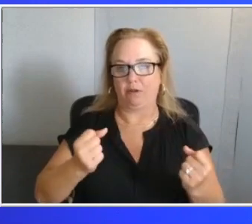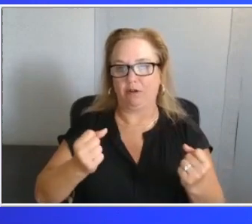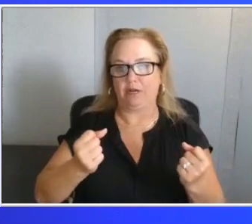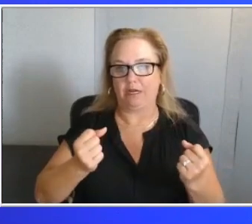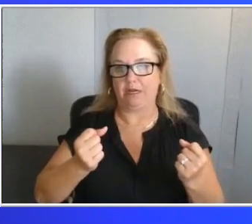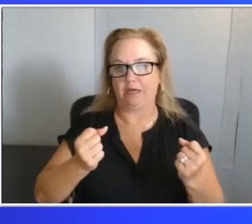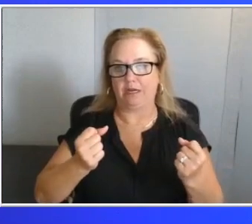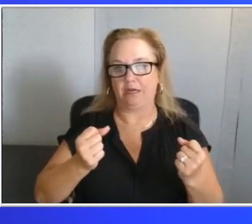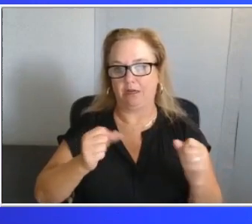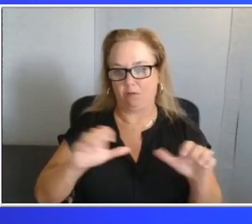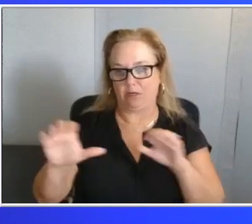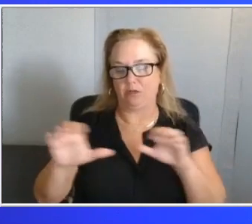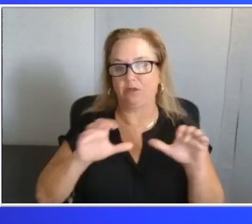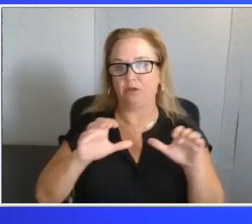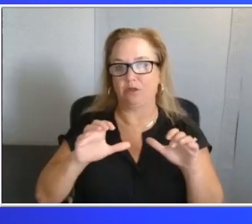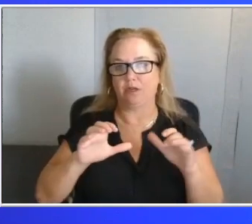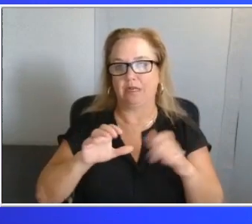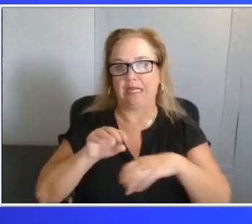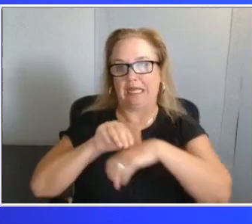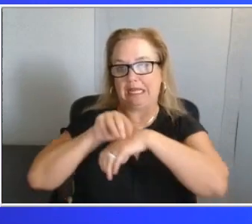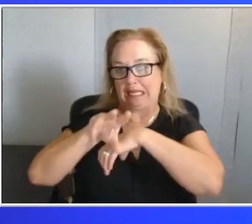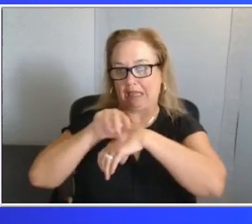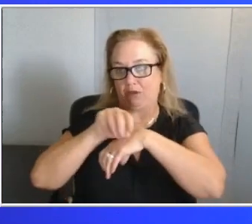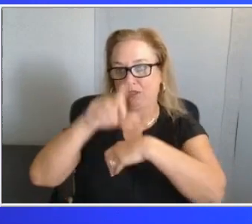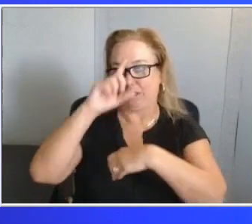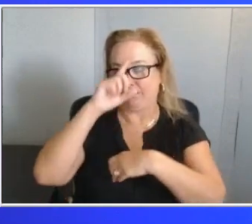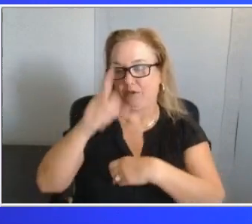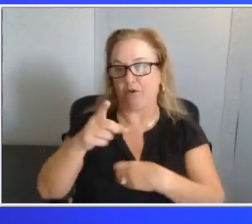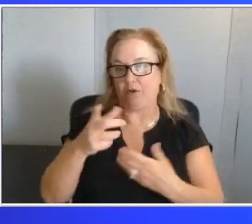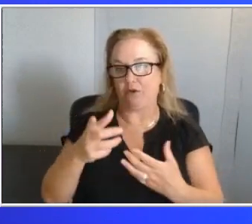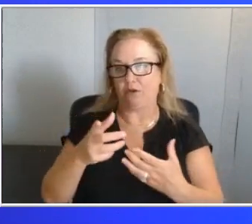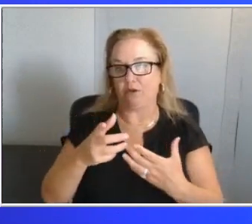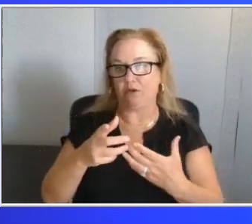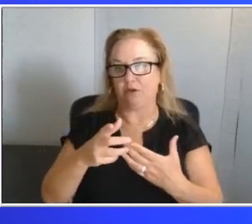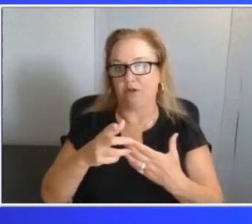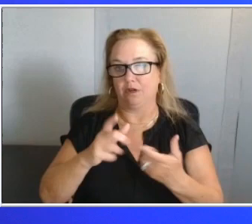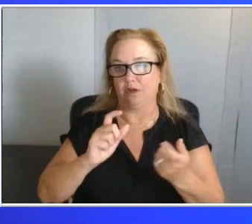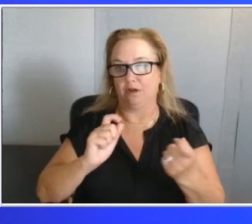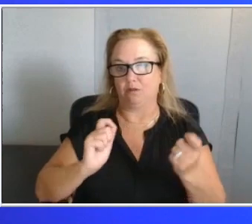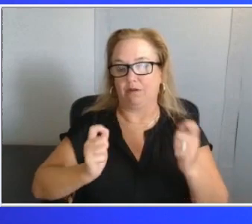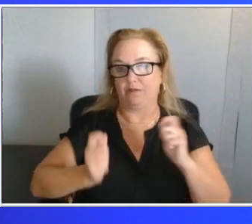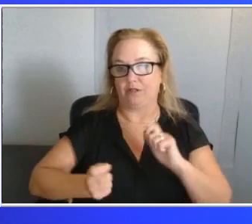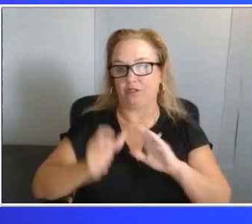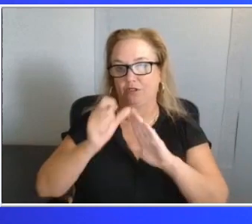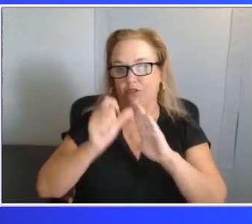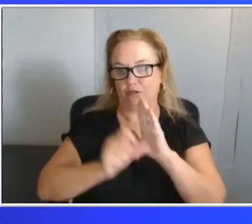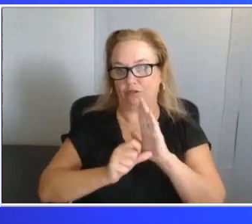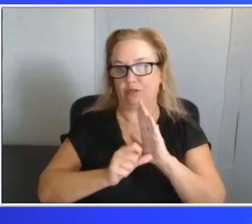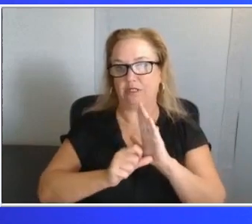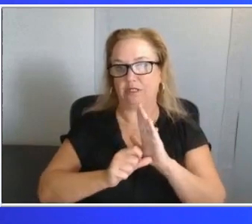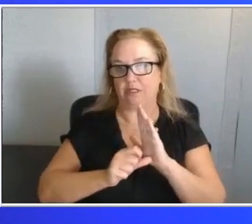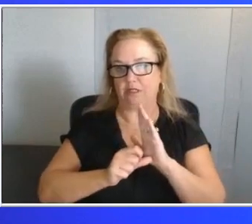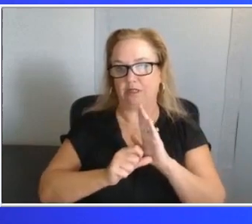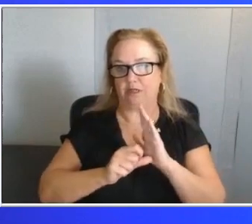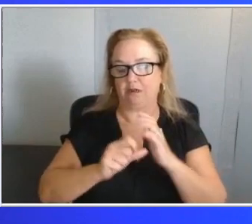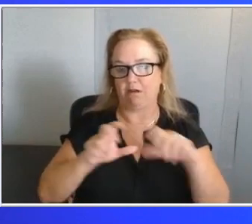and, counseling as far as, revision surgeries actually are very common, meaning,